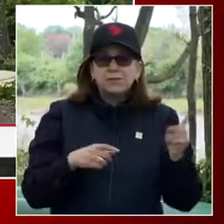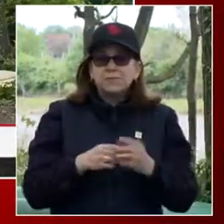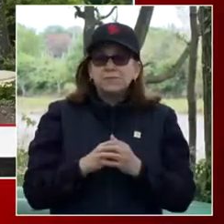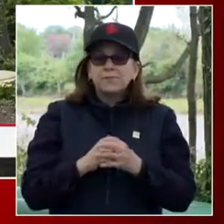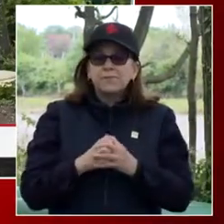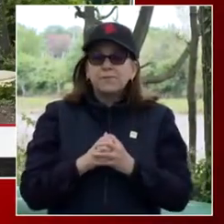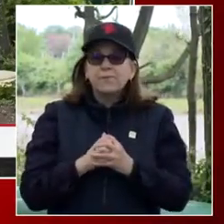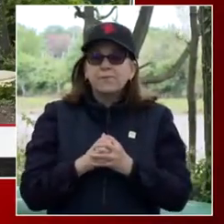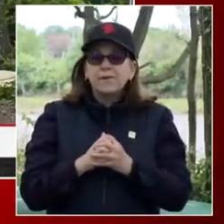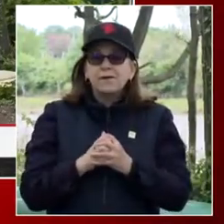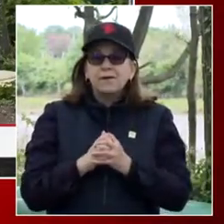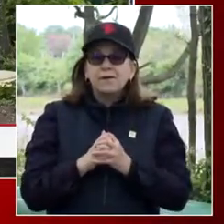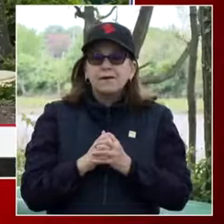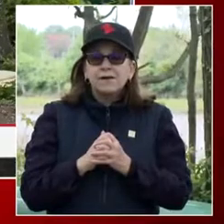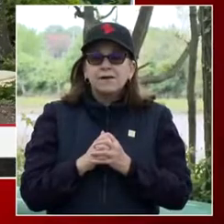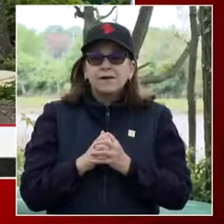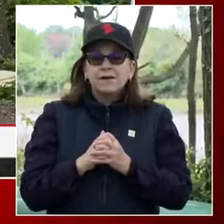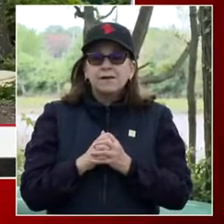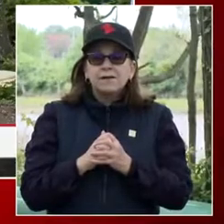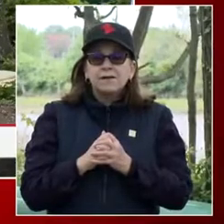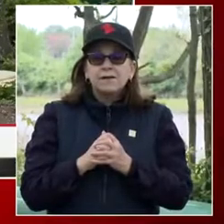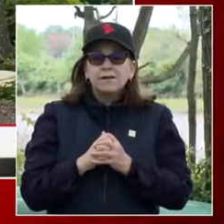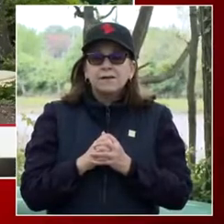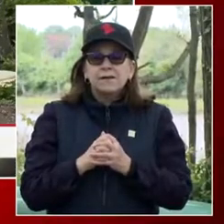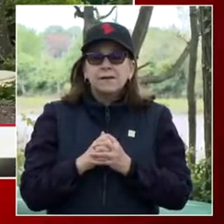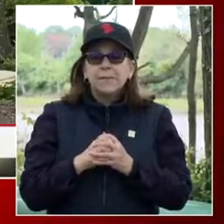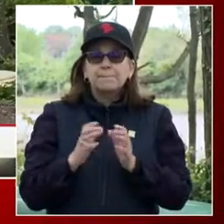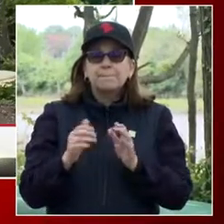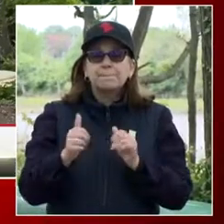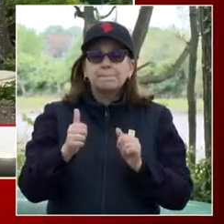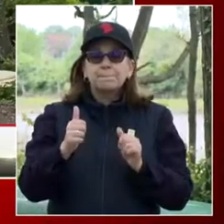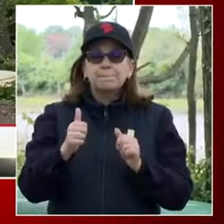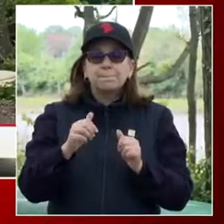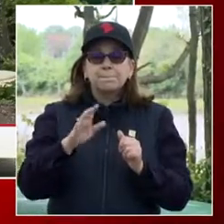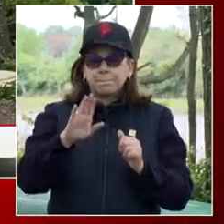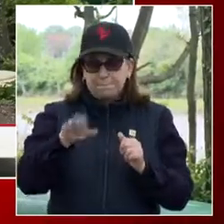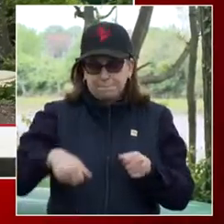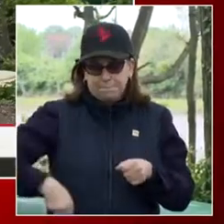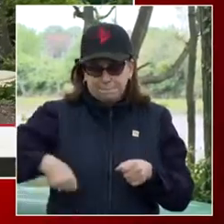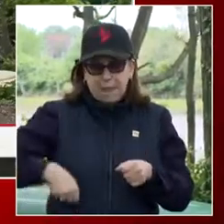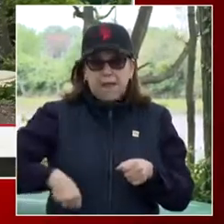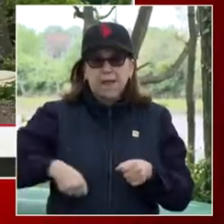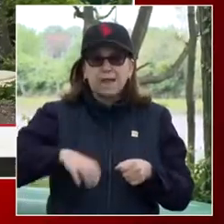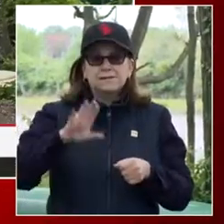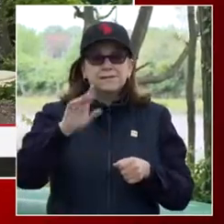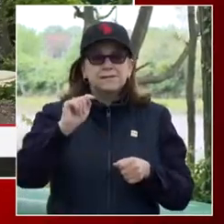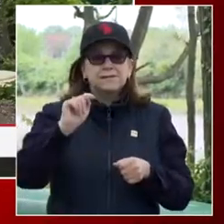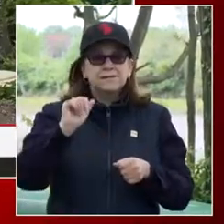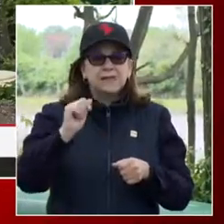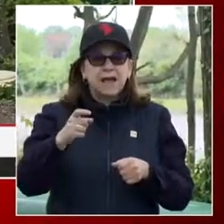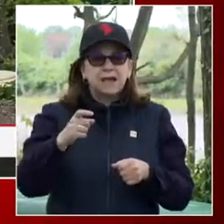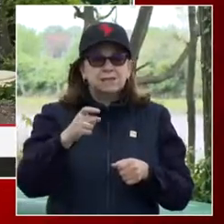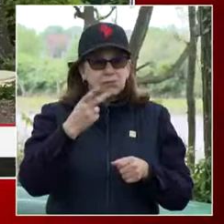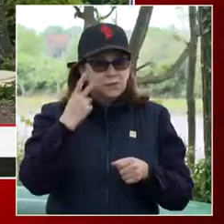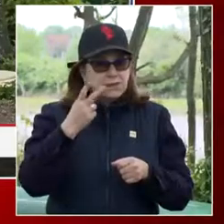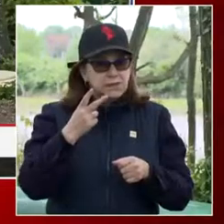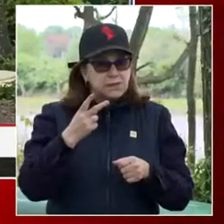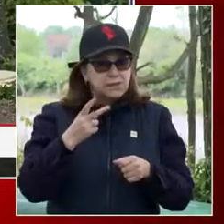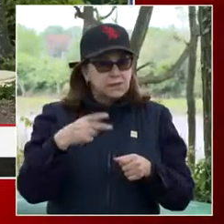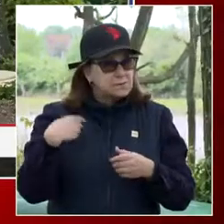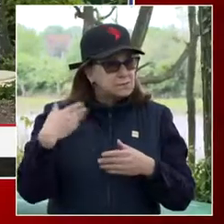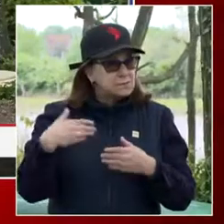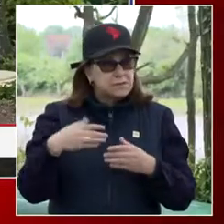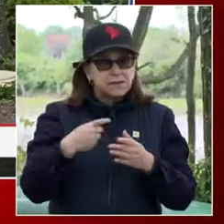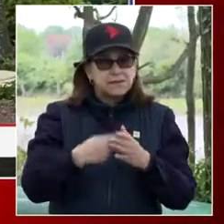tax impact on bags in the river, and what can you kind of quantify what you're seeing over time, and if